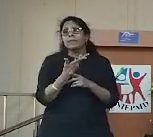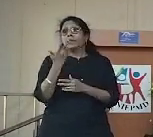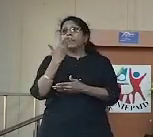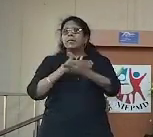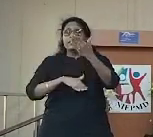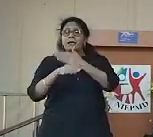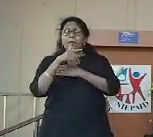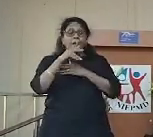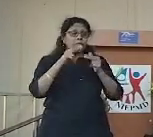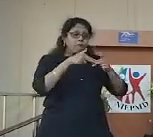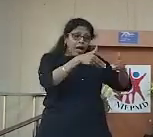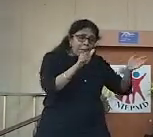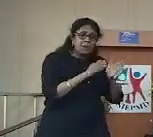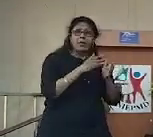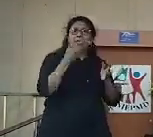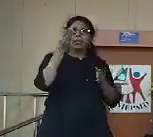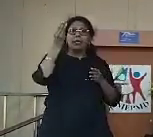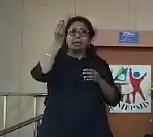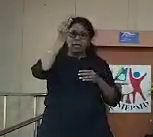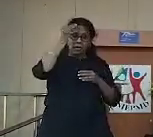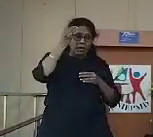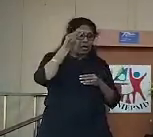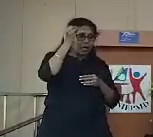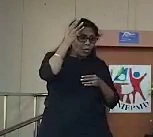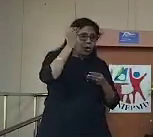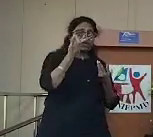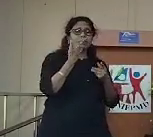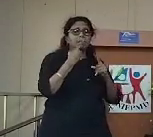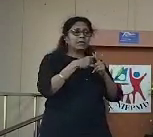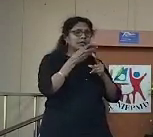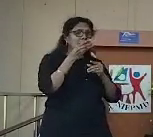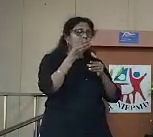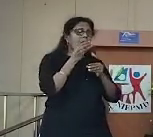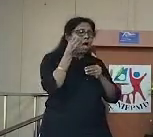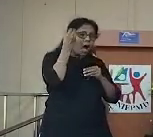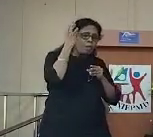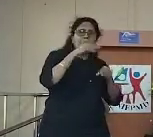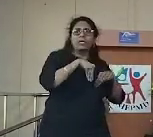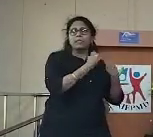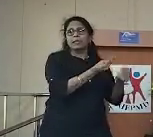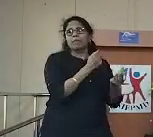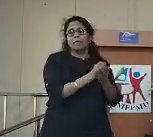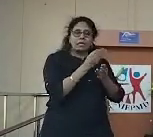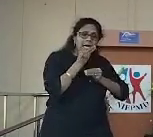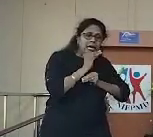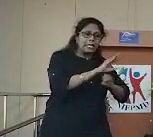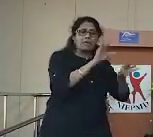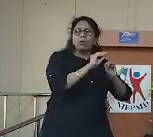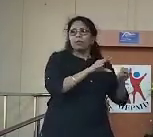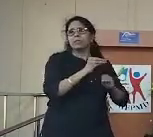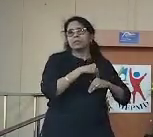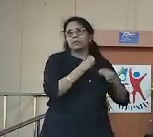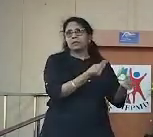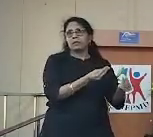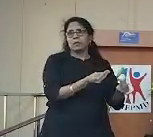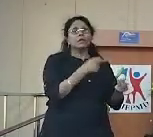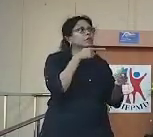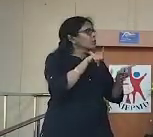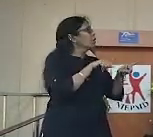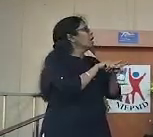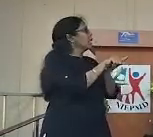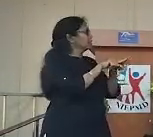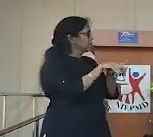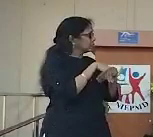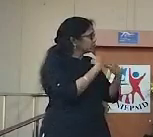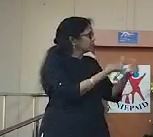specific disability. And how are we going to provide this information? We are going to provide through clear explanation of the diagnosis.